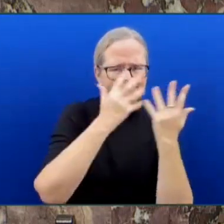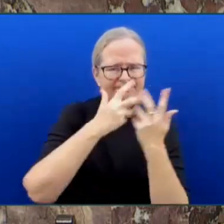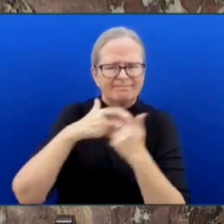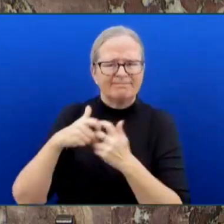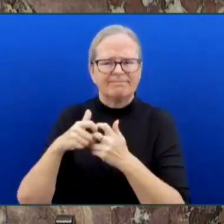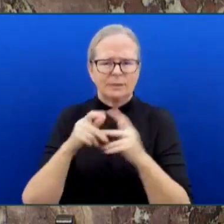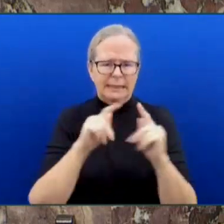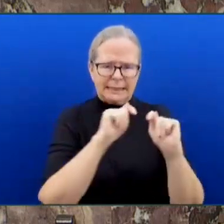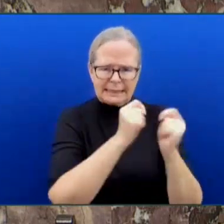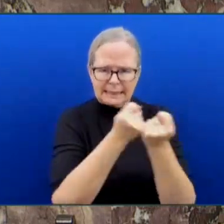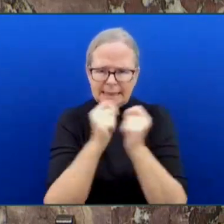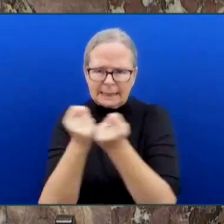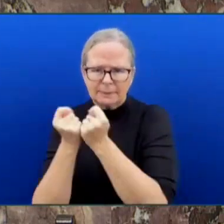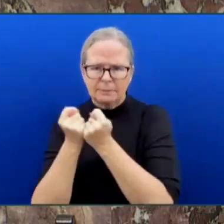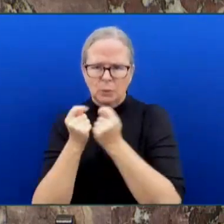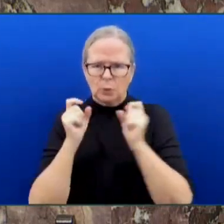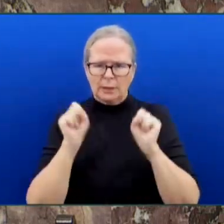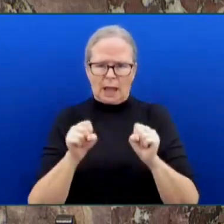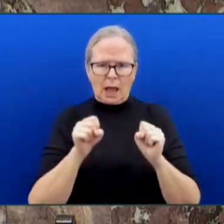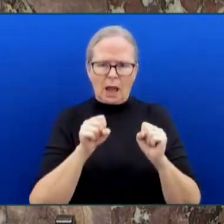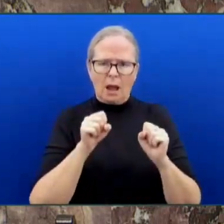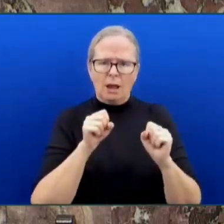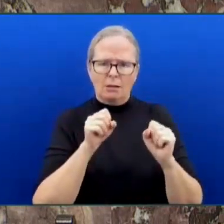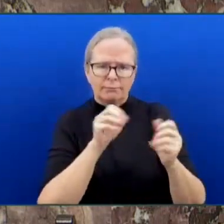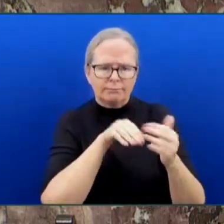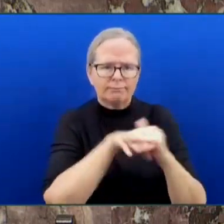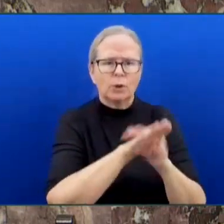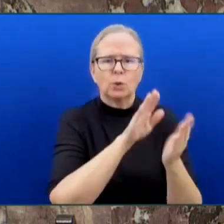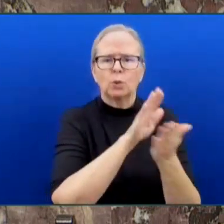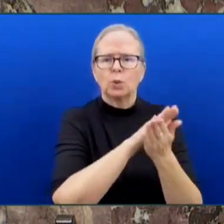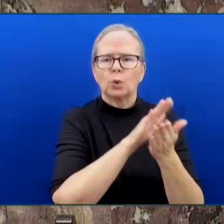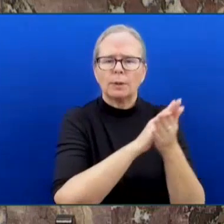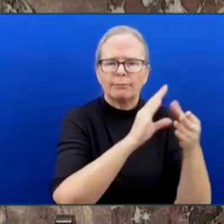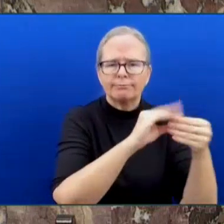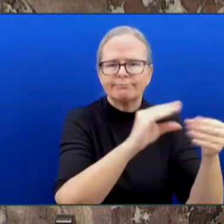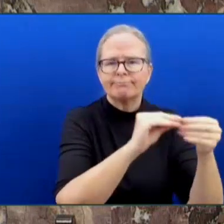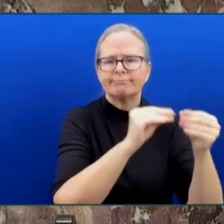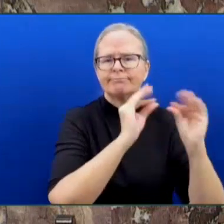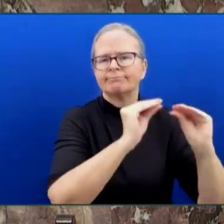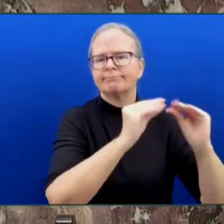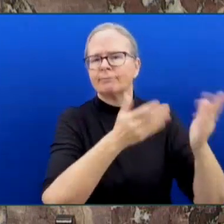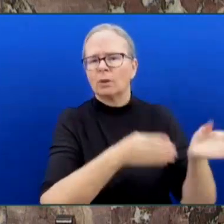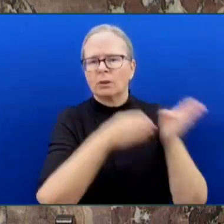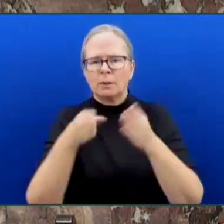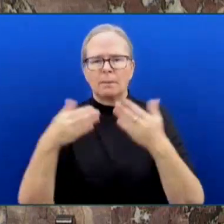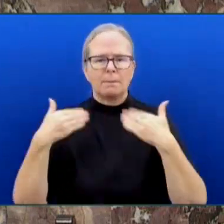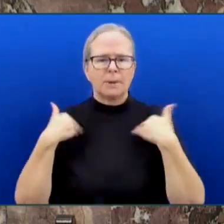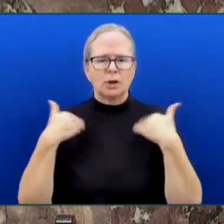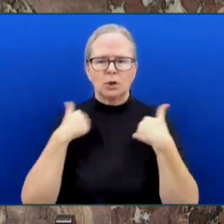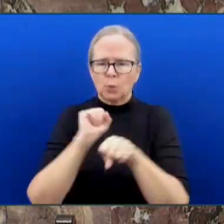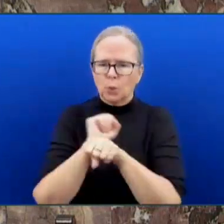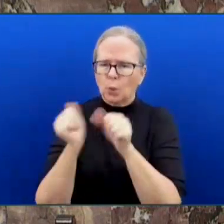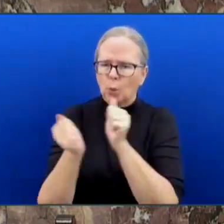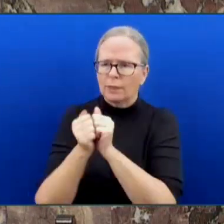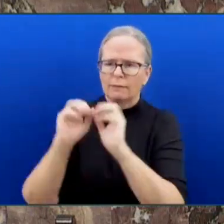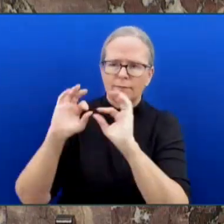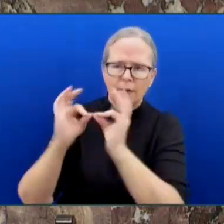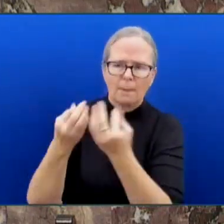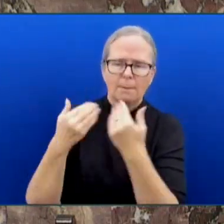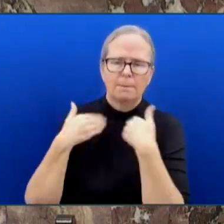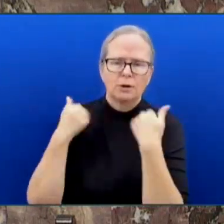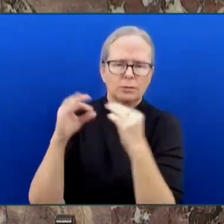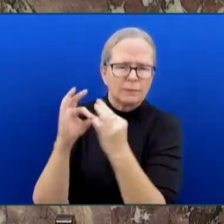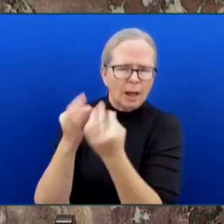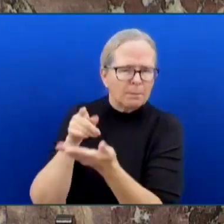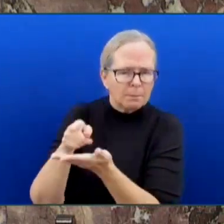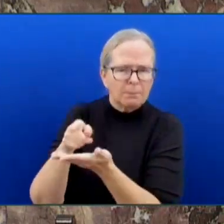with MCFD and with our healthcare system to intervene and provide opportunities to connect kids to care. Our primary